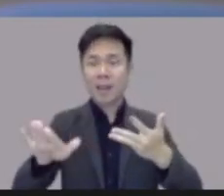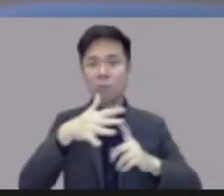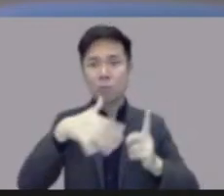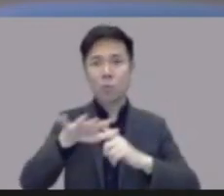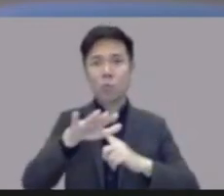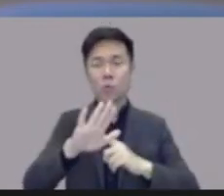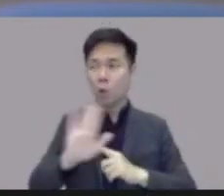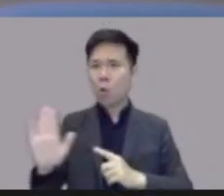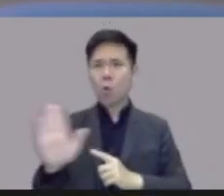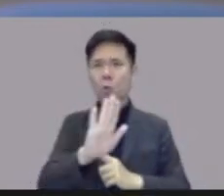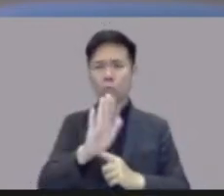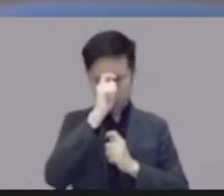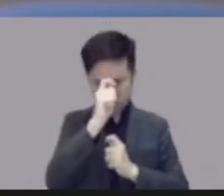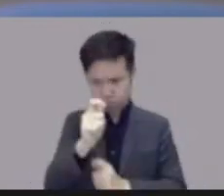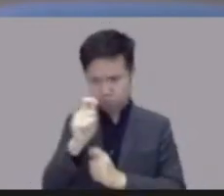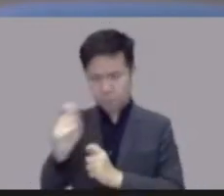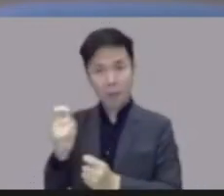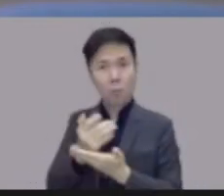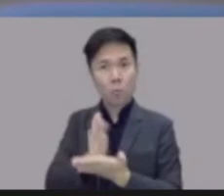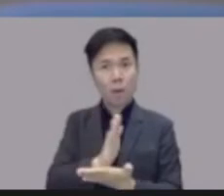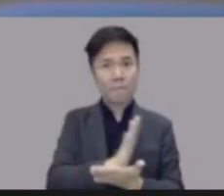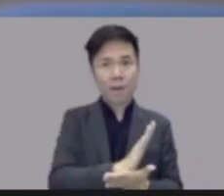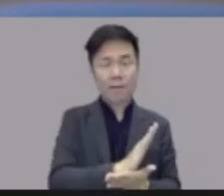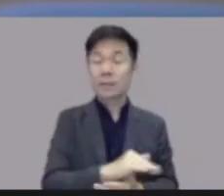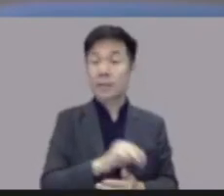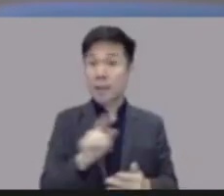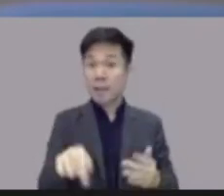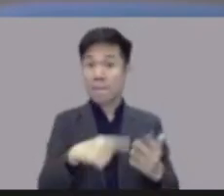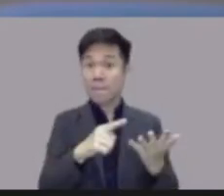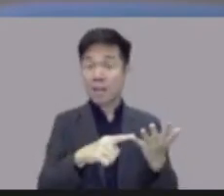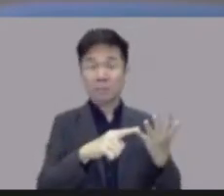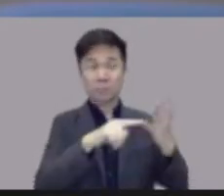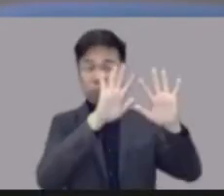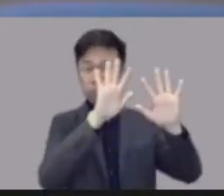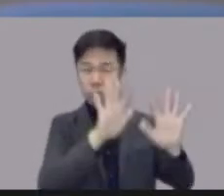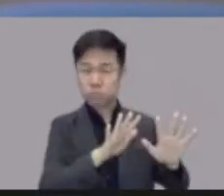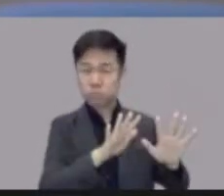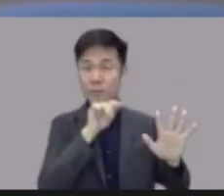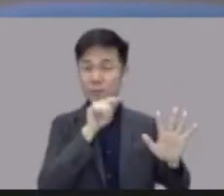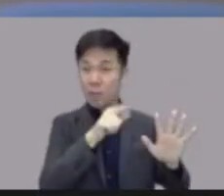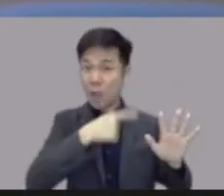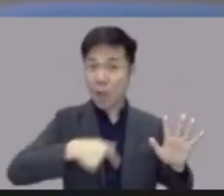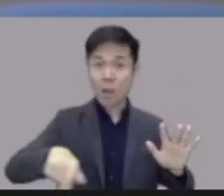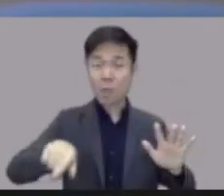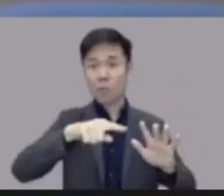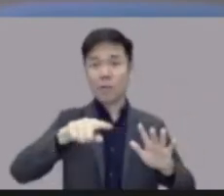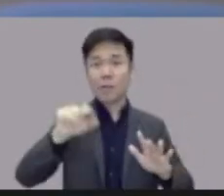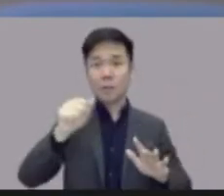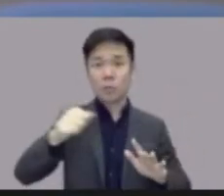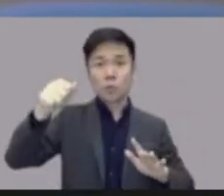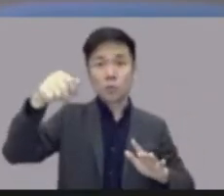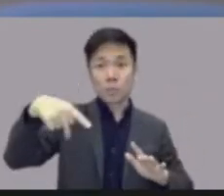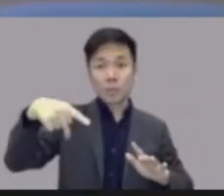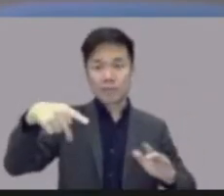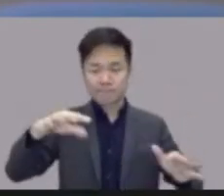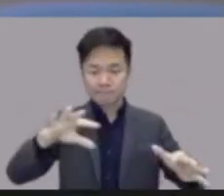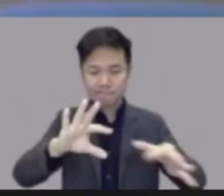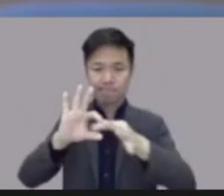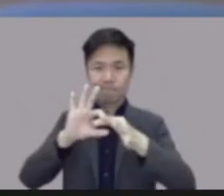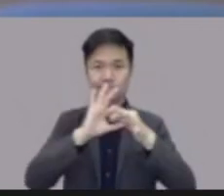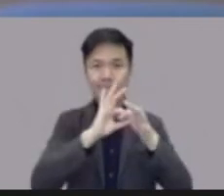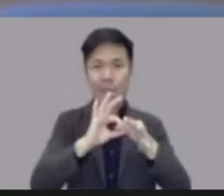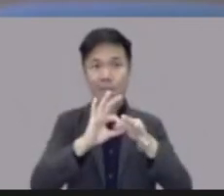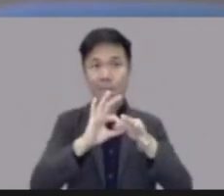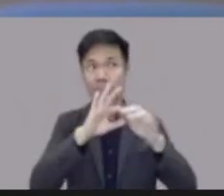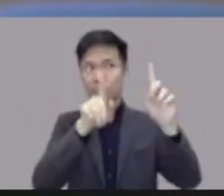provides a really strong foundation for regional collaborative action on this common crisis so